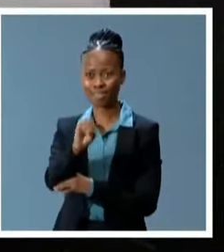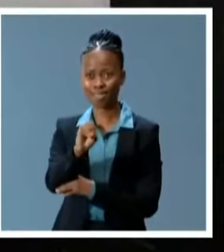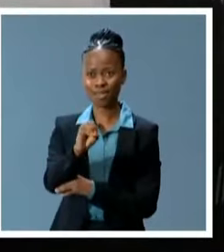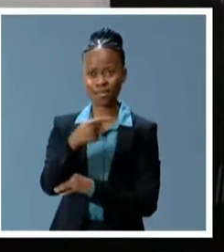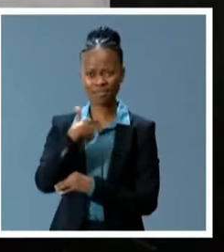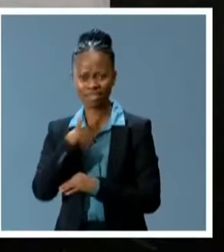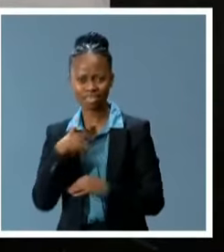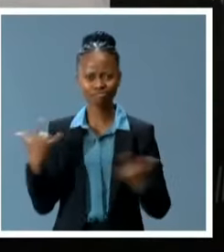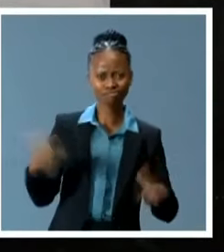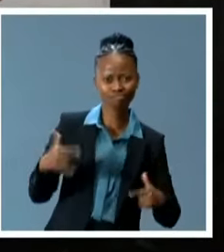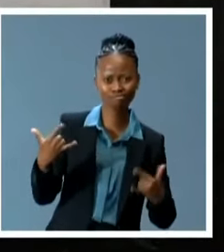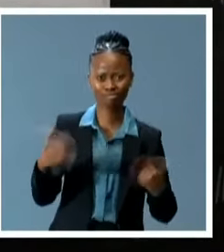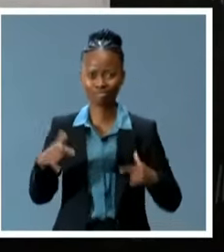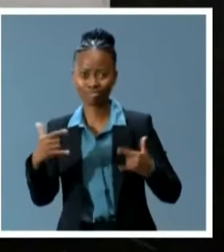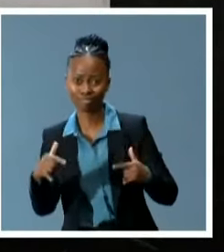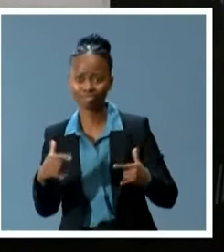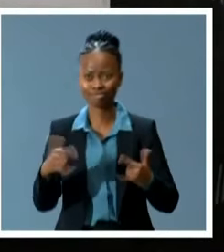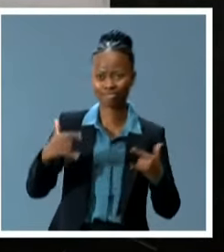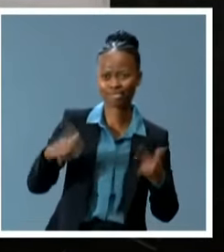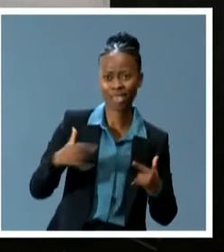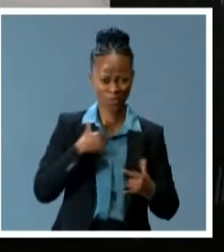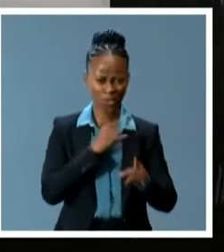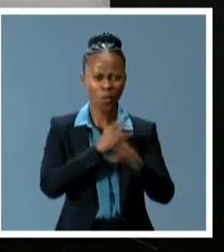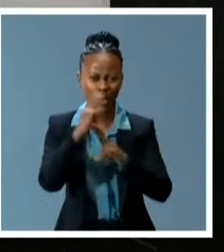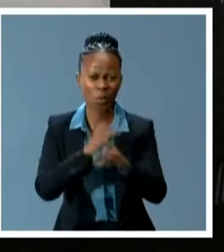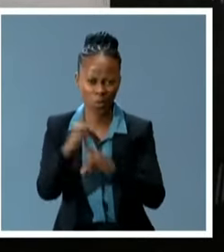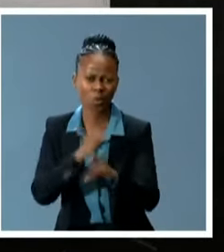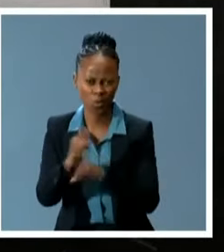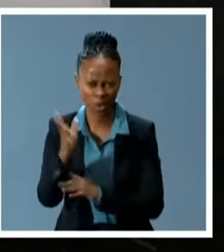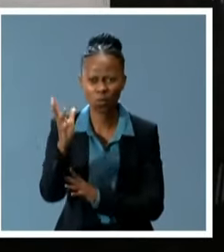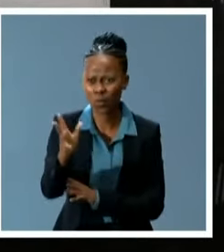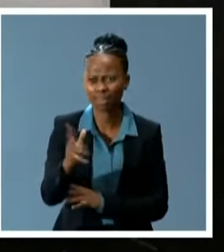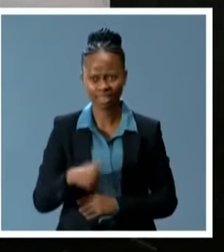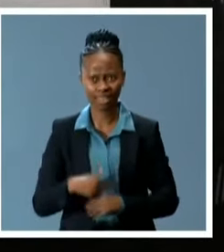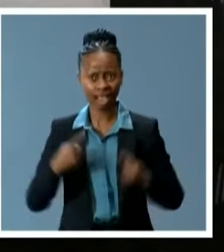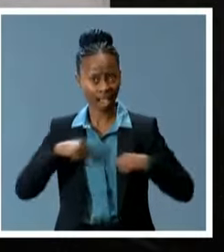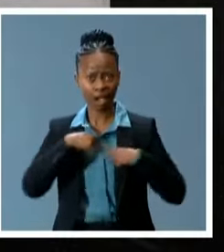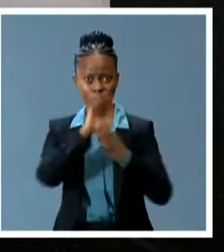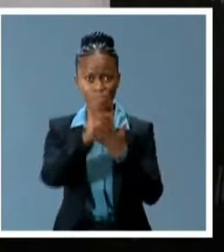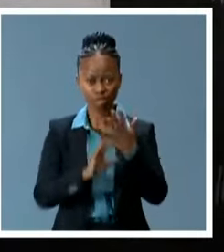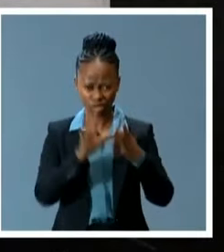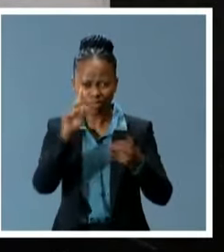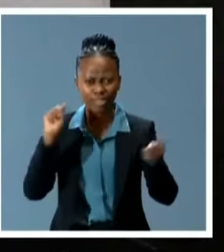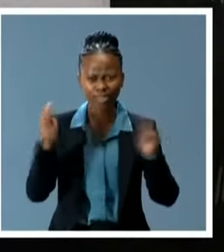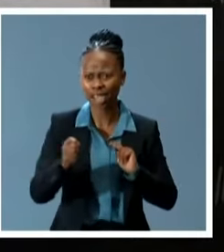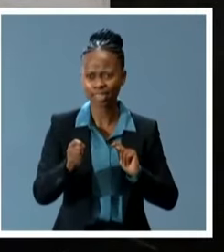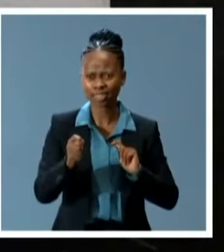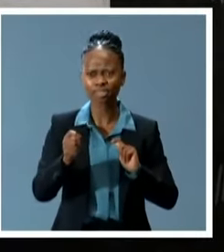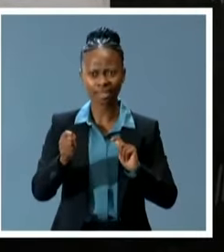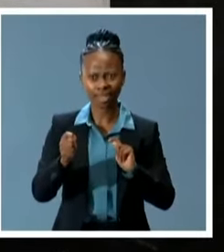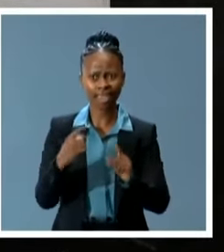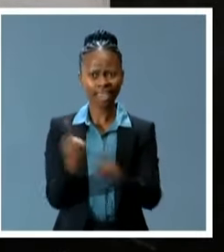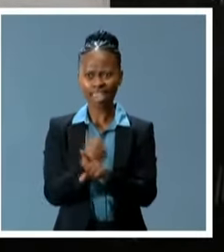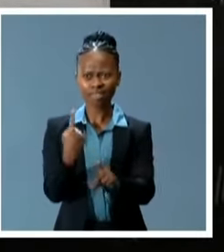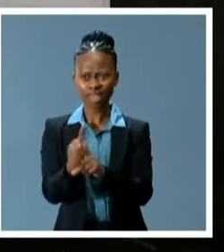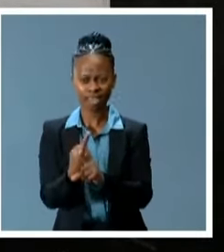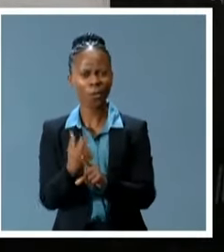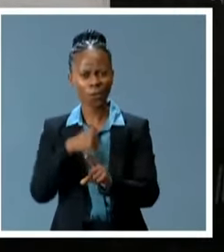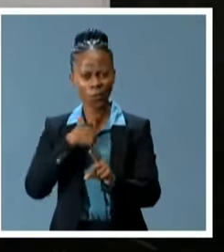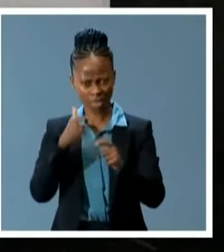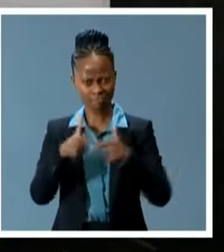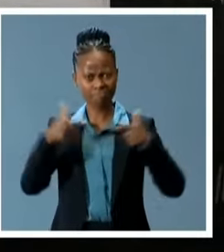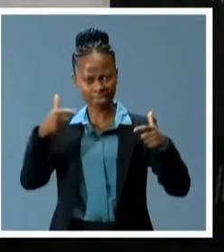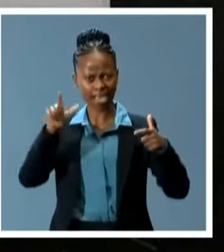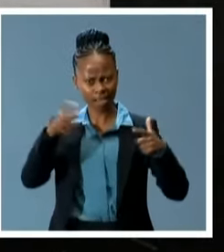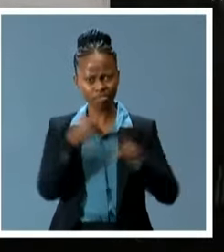quoi qu'on fasse. On va gagner, gagner, gagner. À nous la victoire, notre histoire, elle va changer. Tous les jours, les soirs, c'est la messe. Frérot,